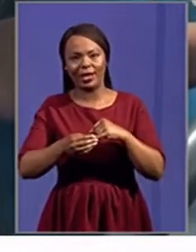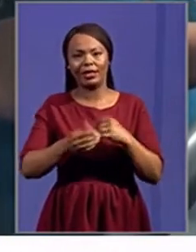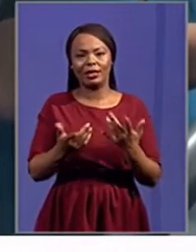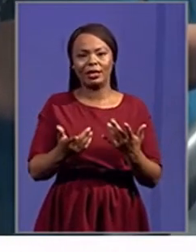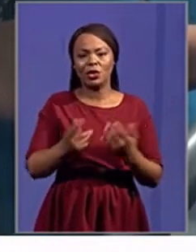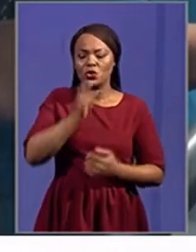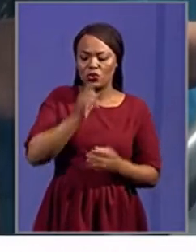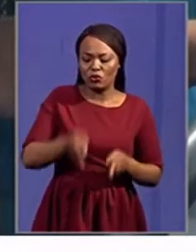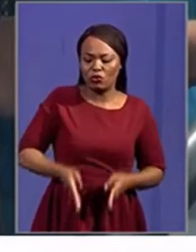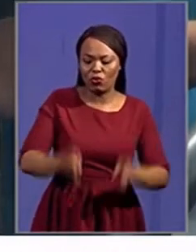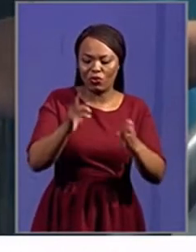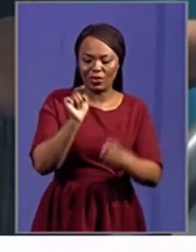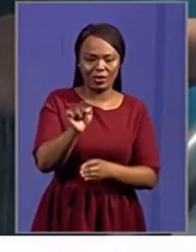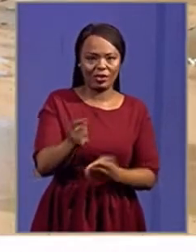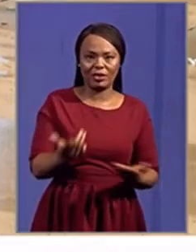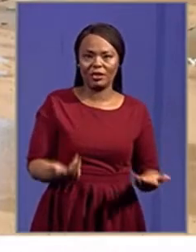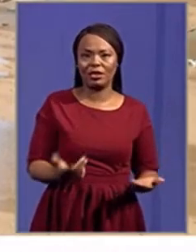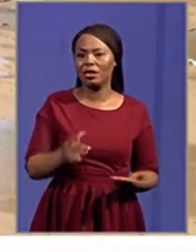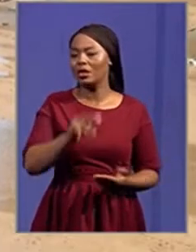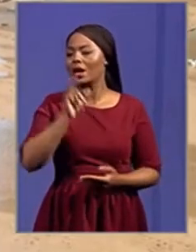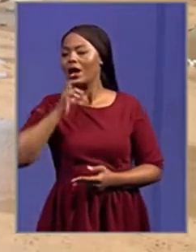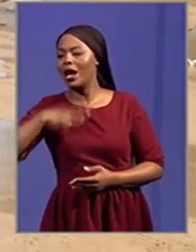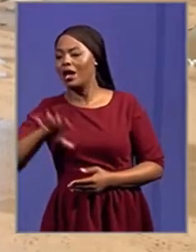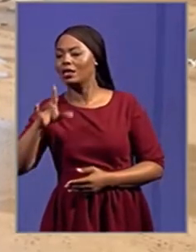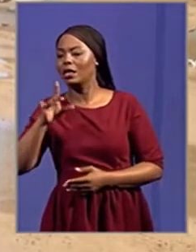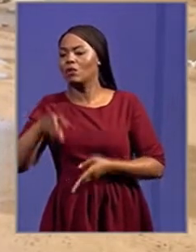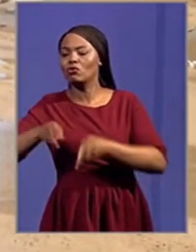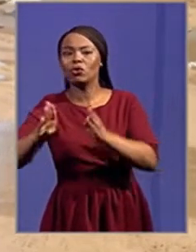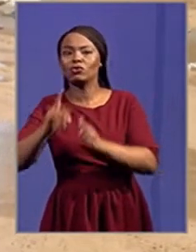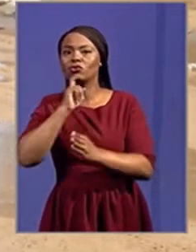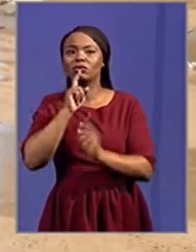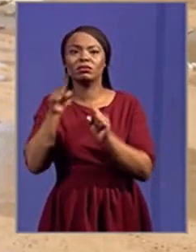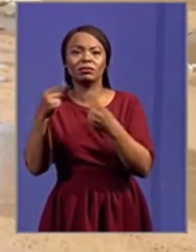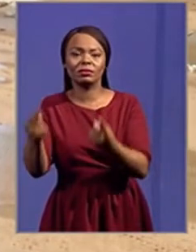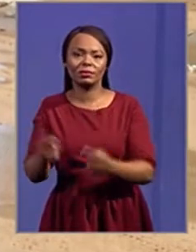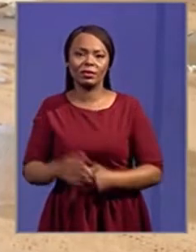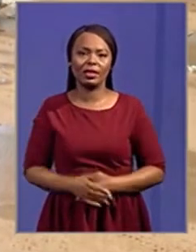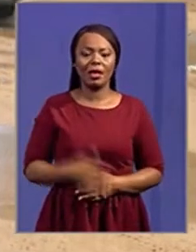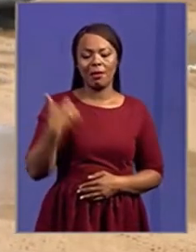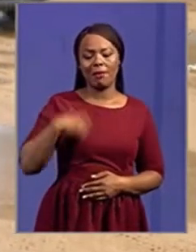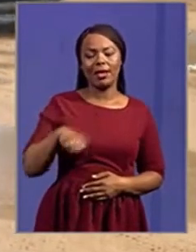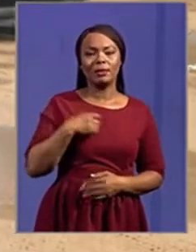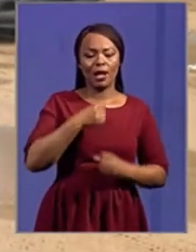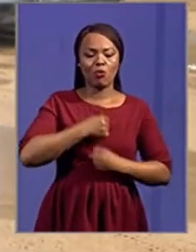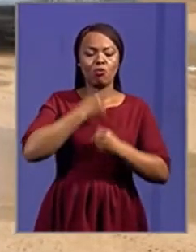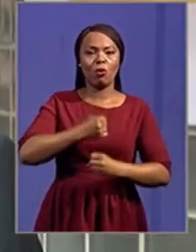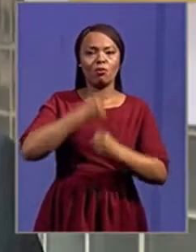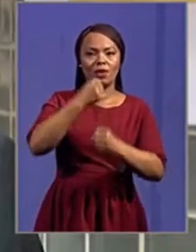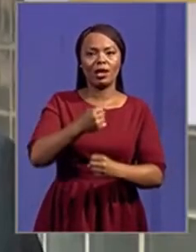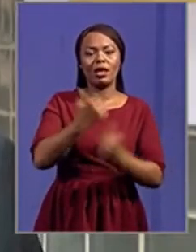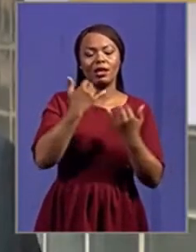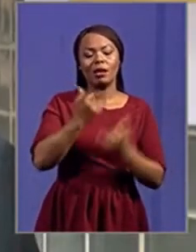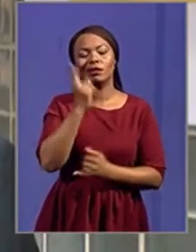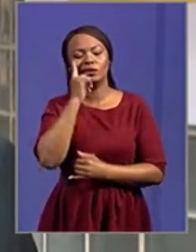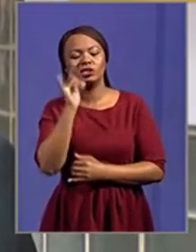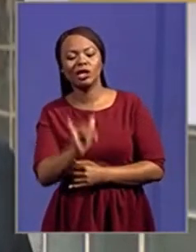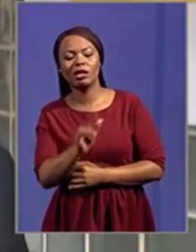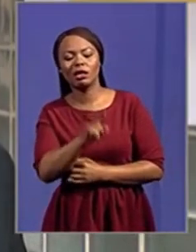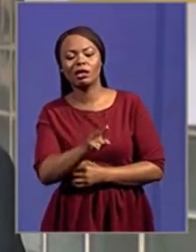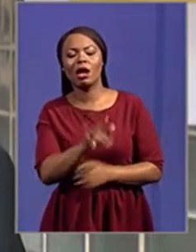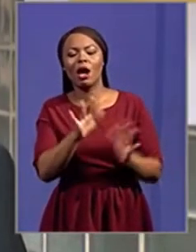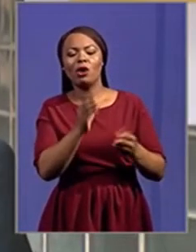road. There's no other means you can use. Masipala wa Mbombela o ntse o lekola maemo a tshenyo. Where possible, we've been able